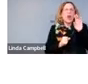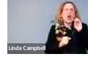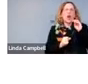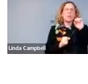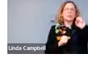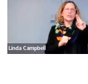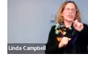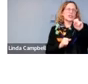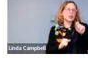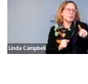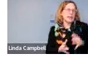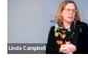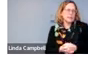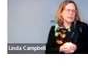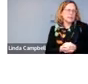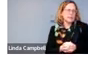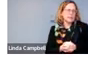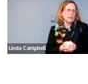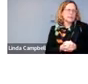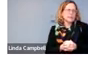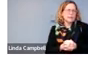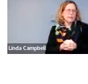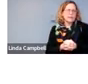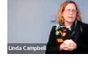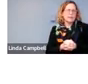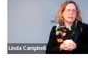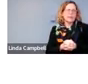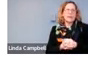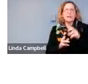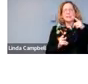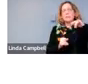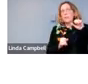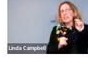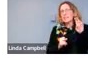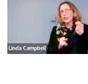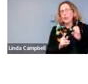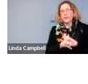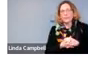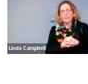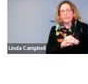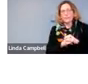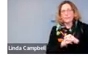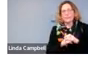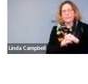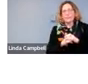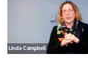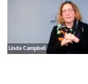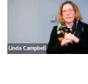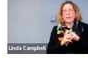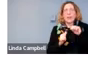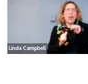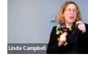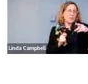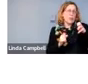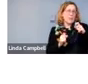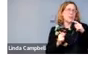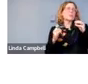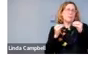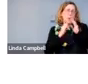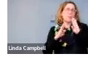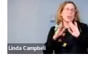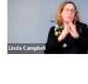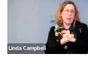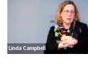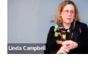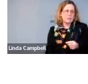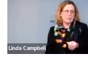And so why do we care about this obscure zooplankton? Because it's planktivorous. And